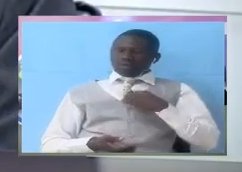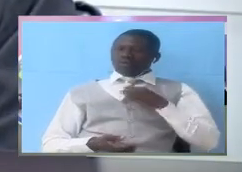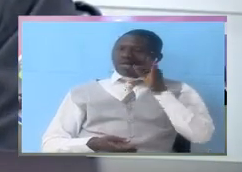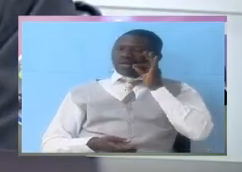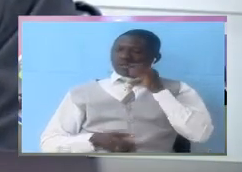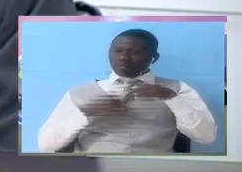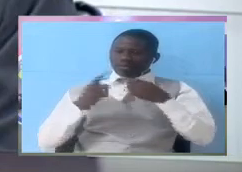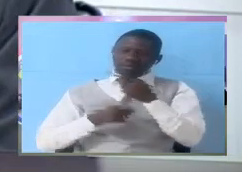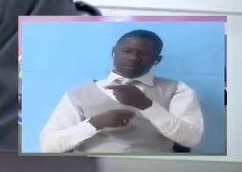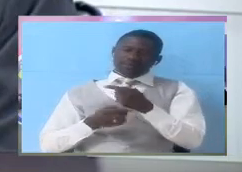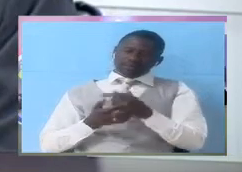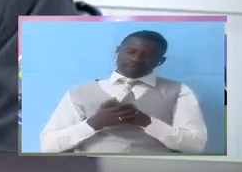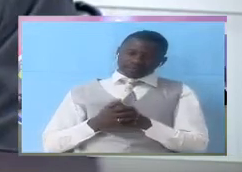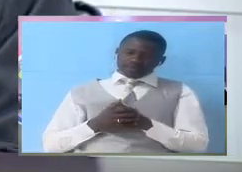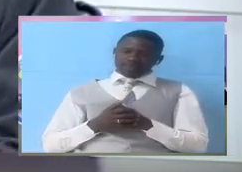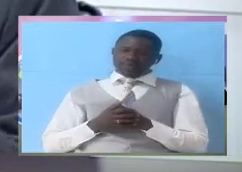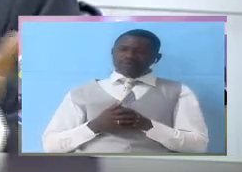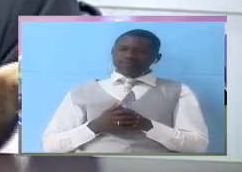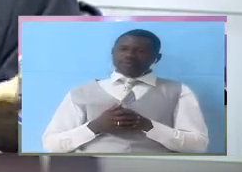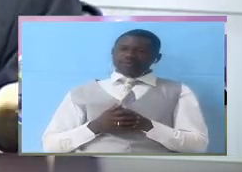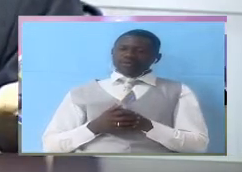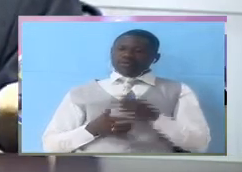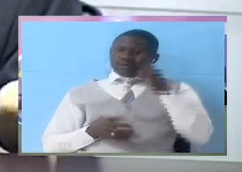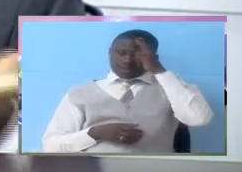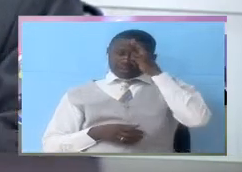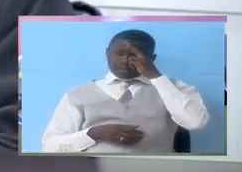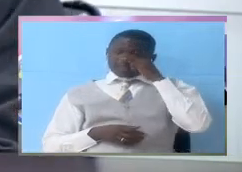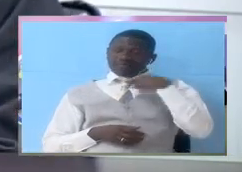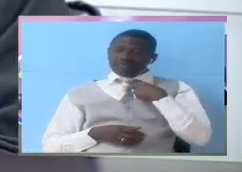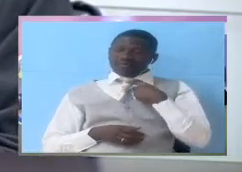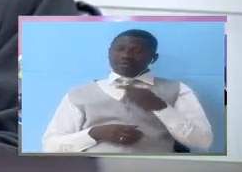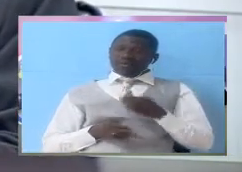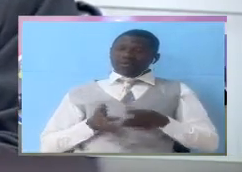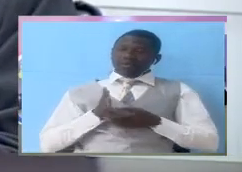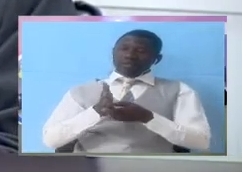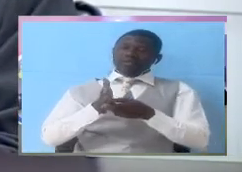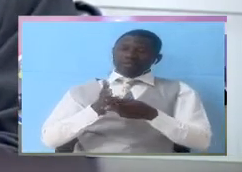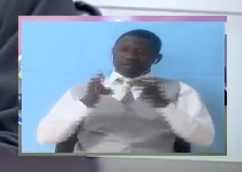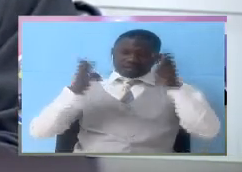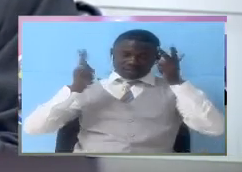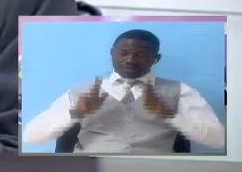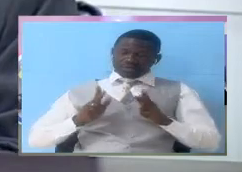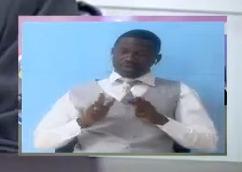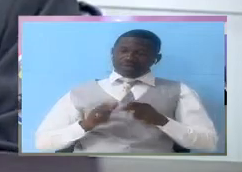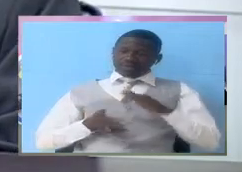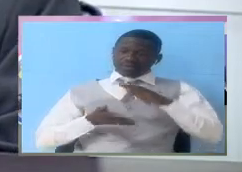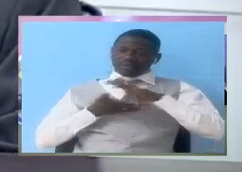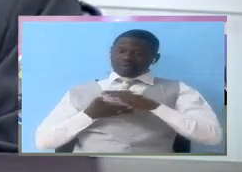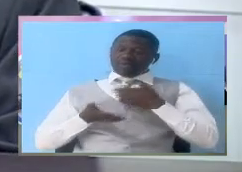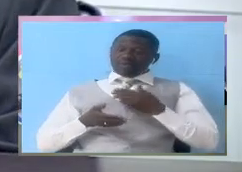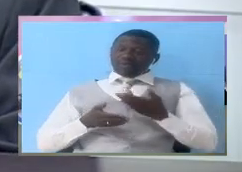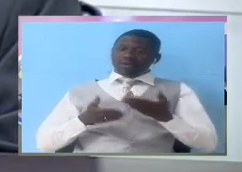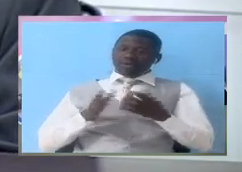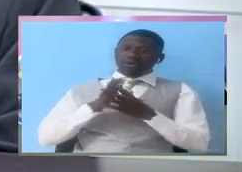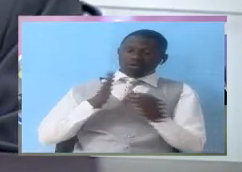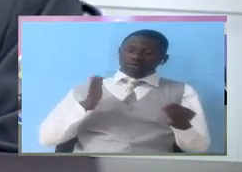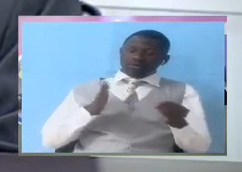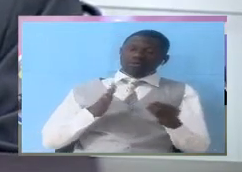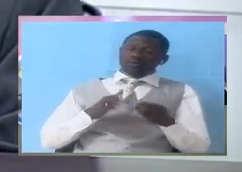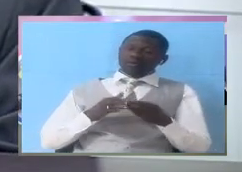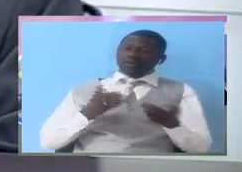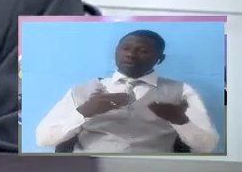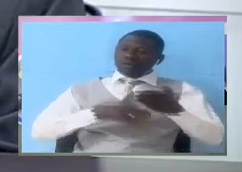ahead. Yes, the reason for lead counsel receiving this, my copy of the closing remarks, was that I left it